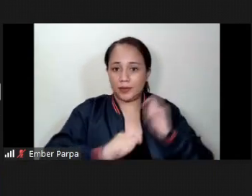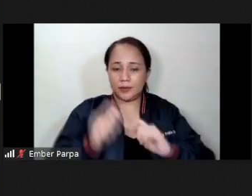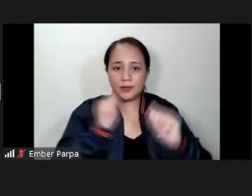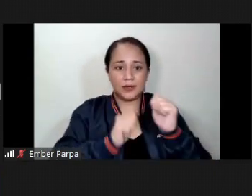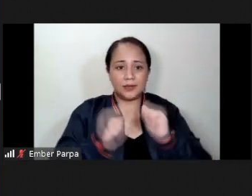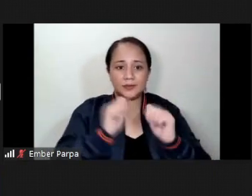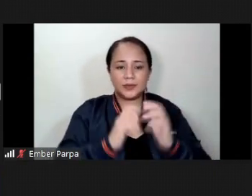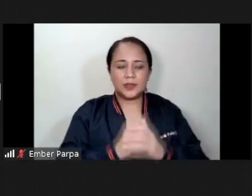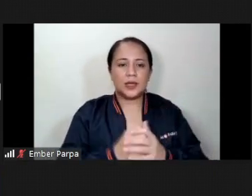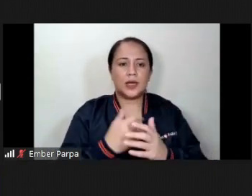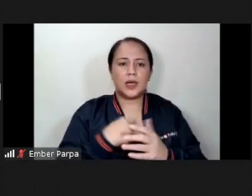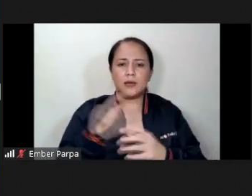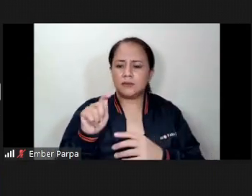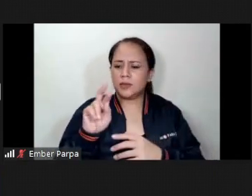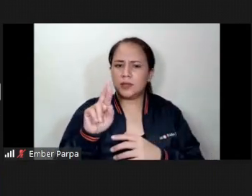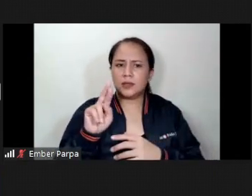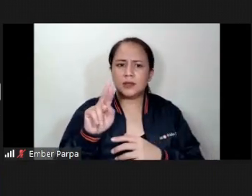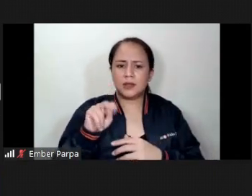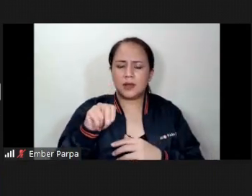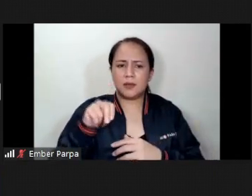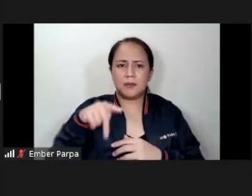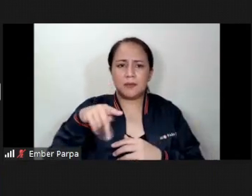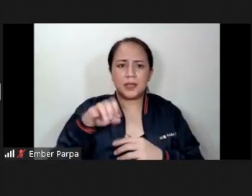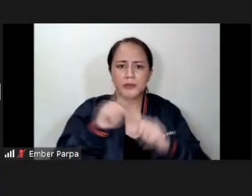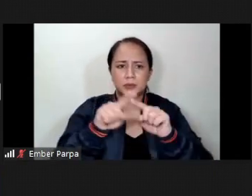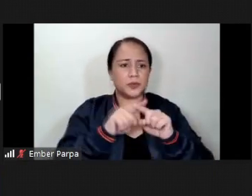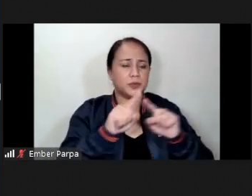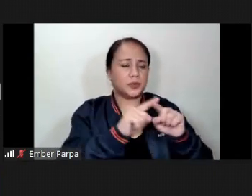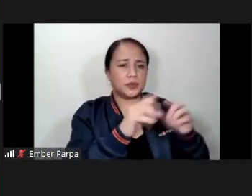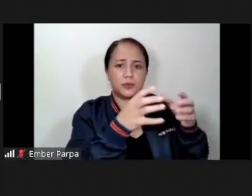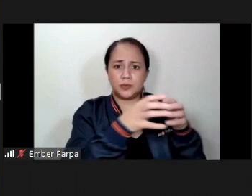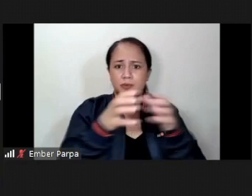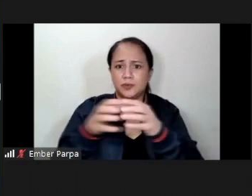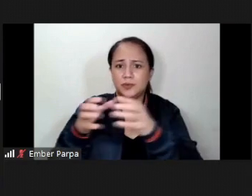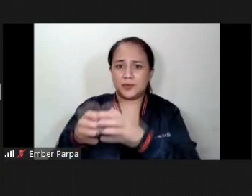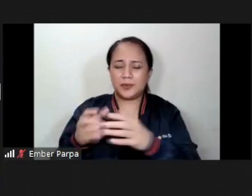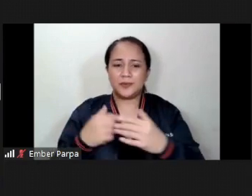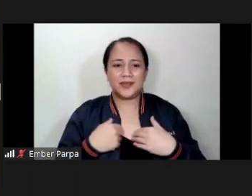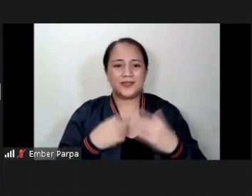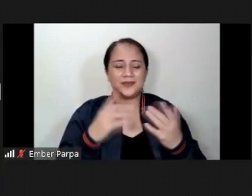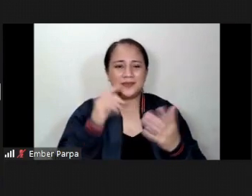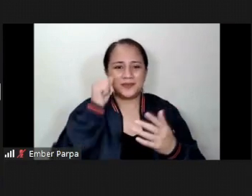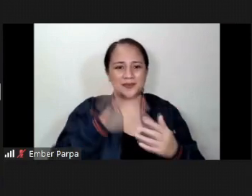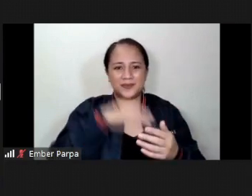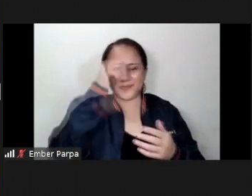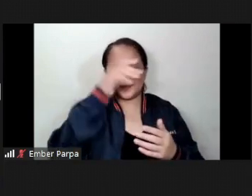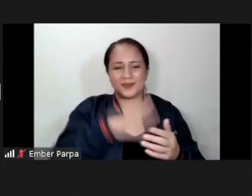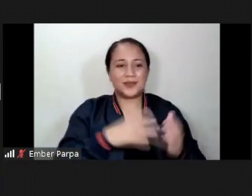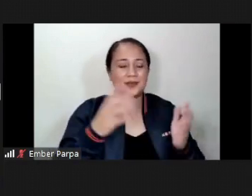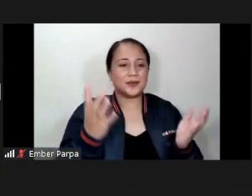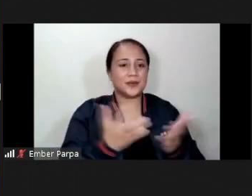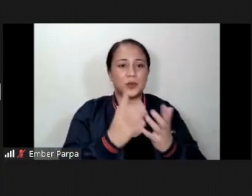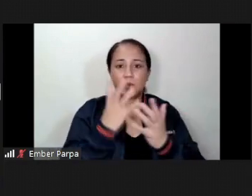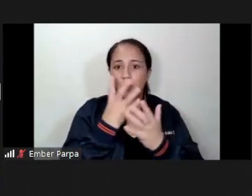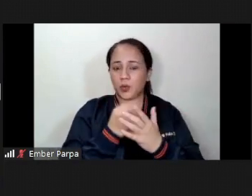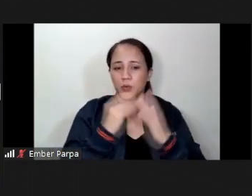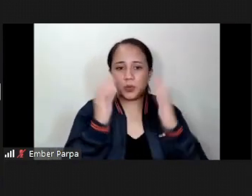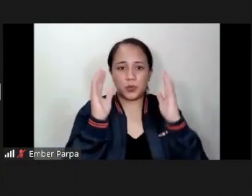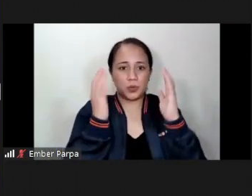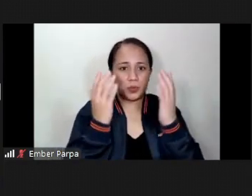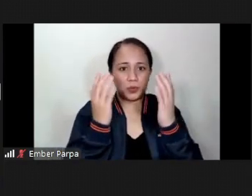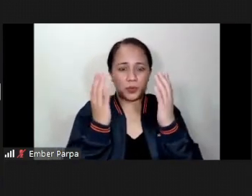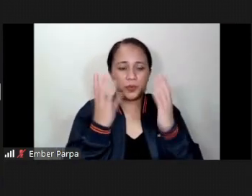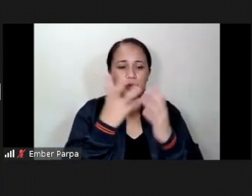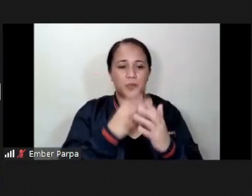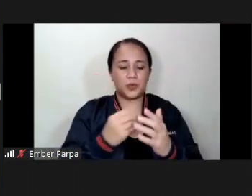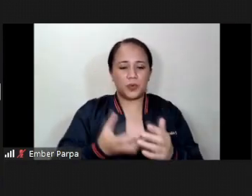by Trumpets and Repertory Philippines, among others. Ladies and gentlemen, let us give a warm welcome to